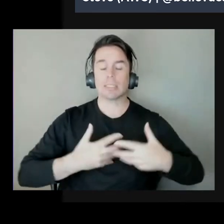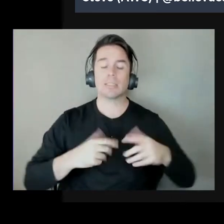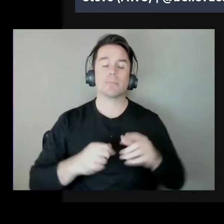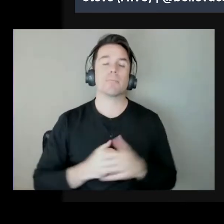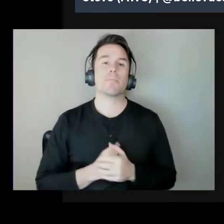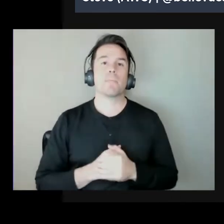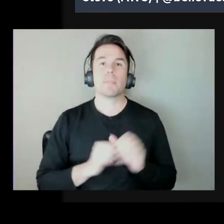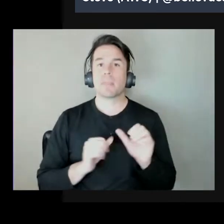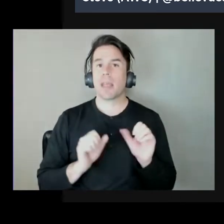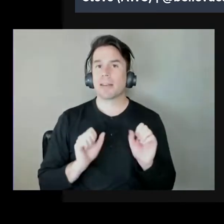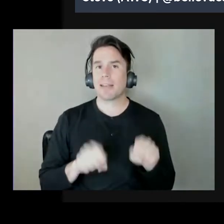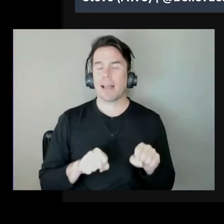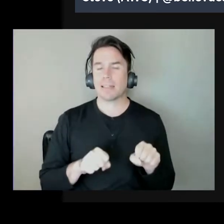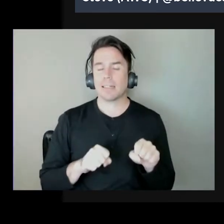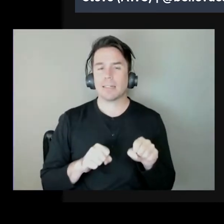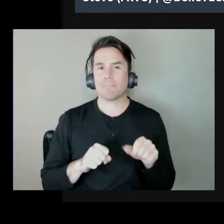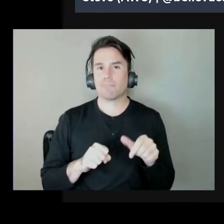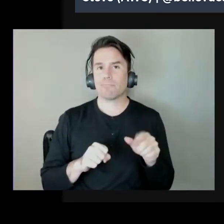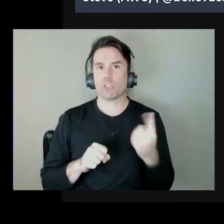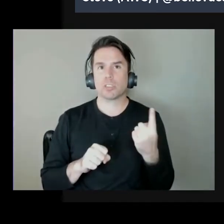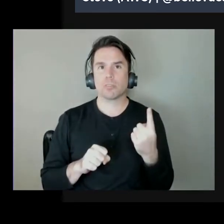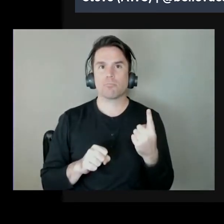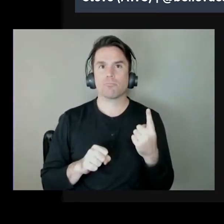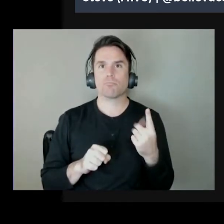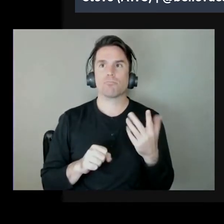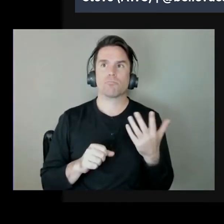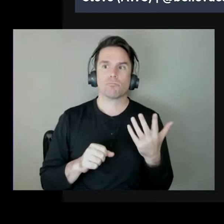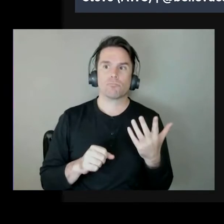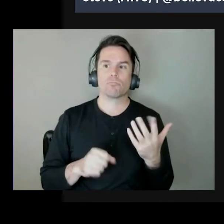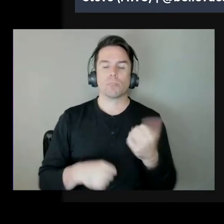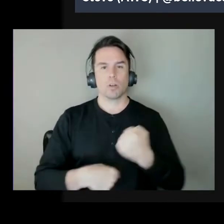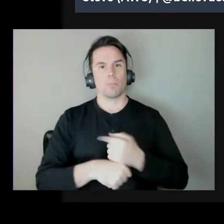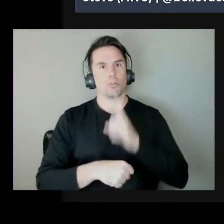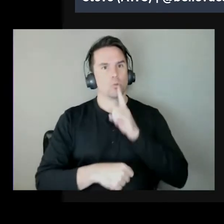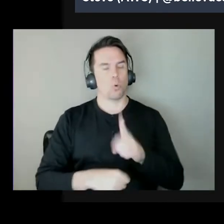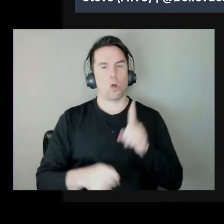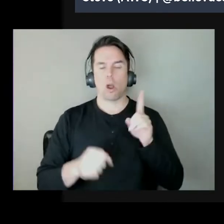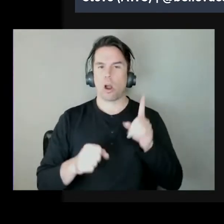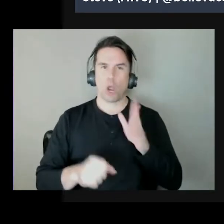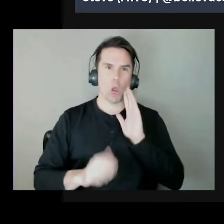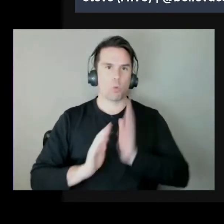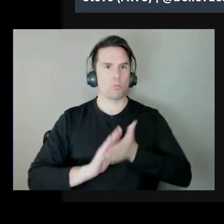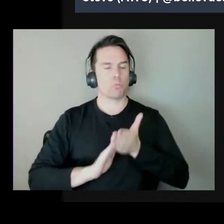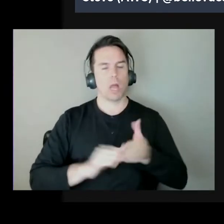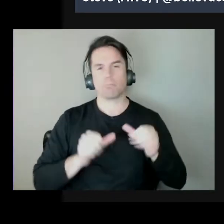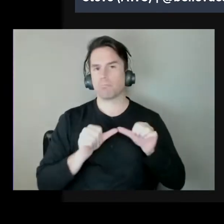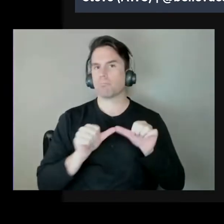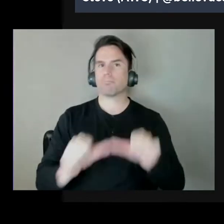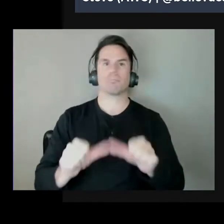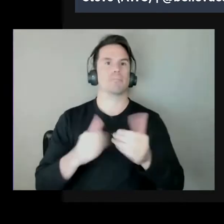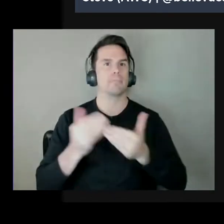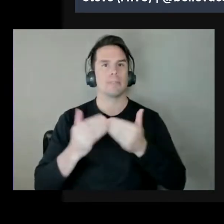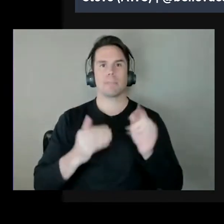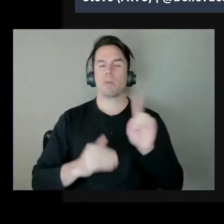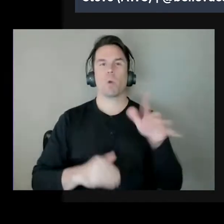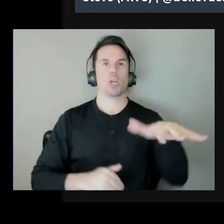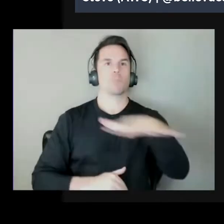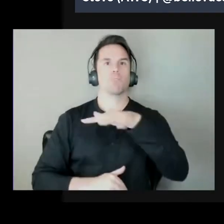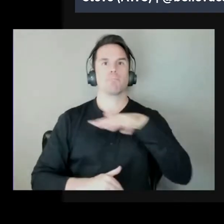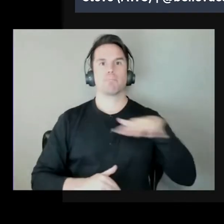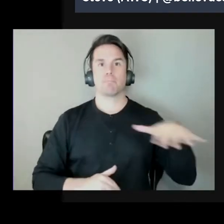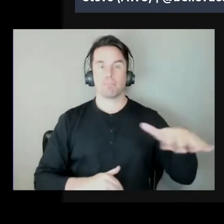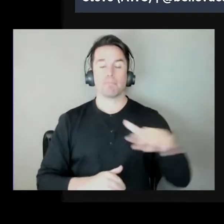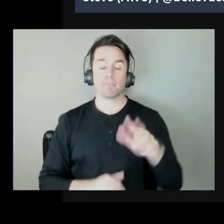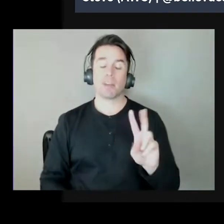could just be sure that these will run consistently no matter where they're running. And that's where our second solution called deep